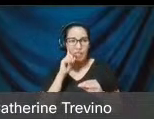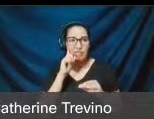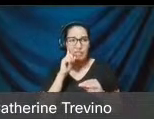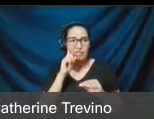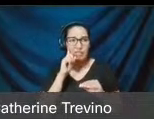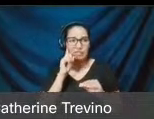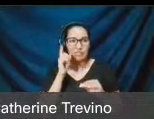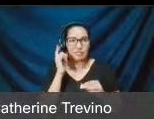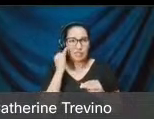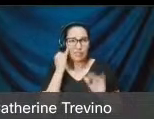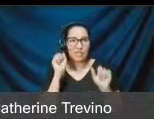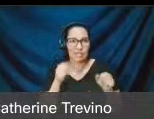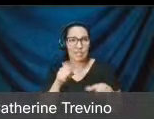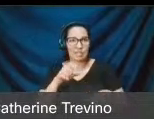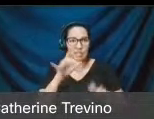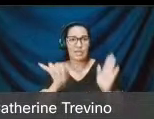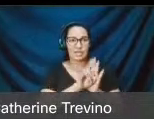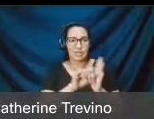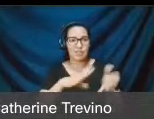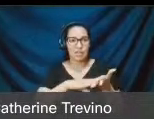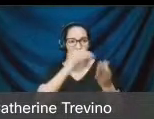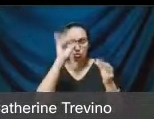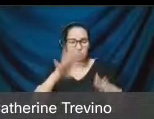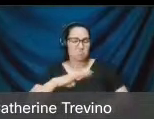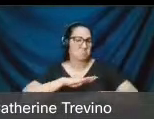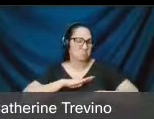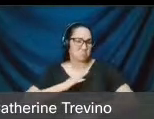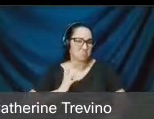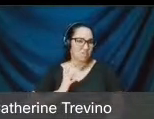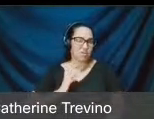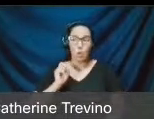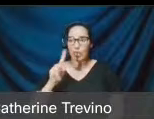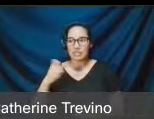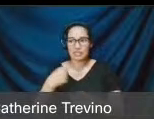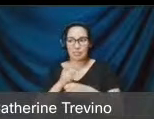fine. Okay. Okay. Just to make that clear, so the